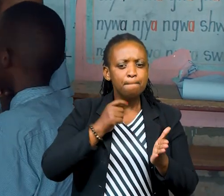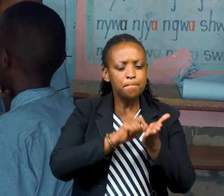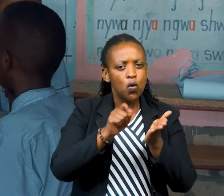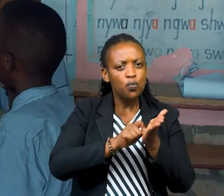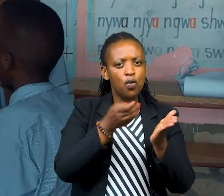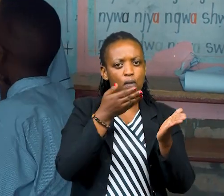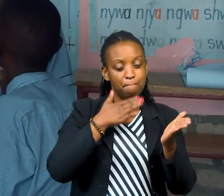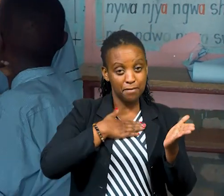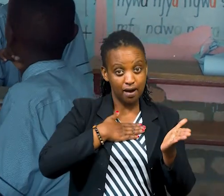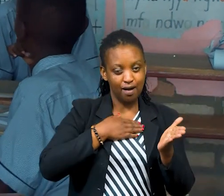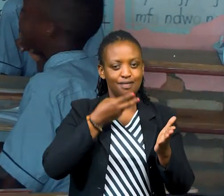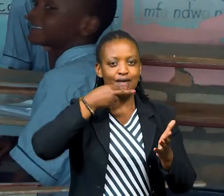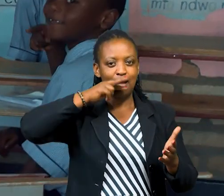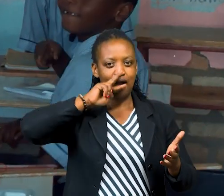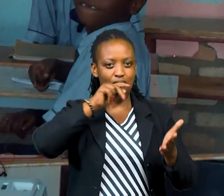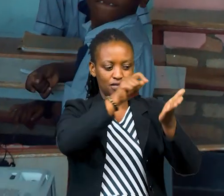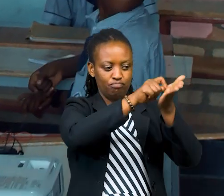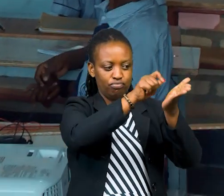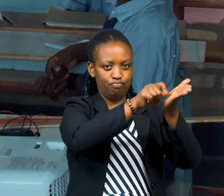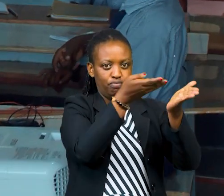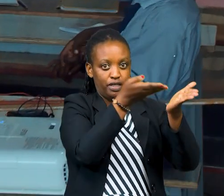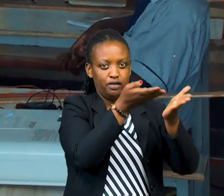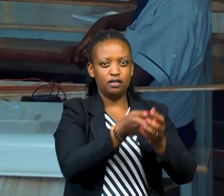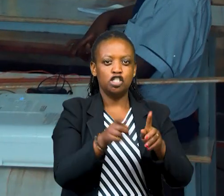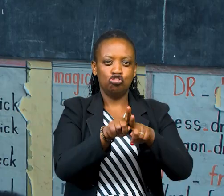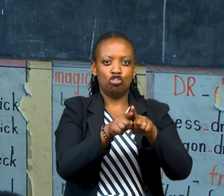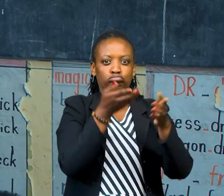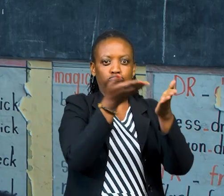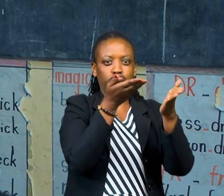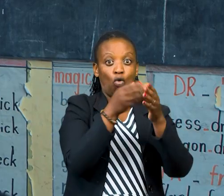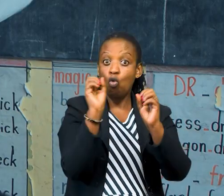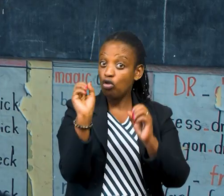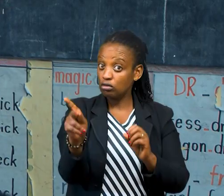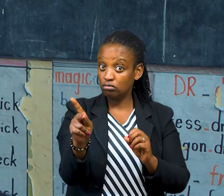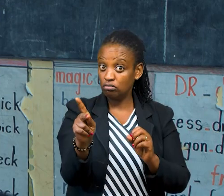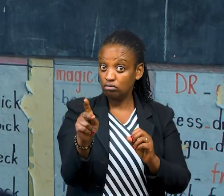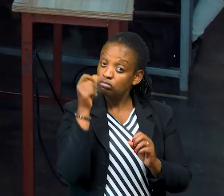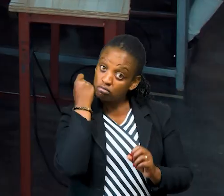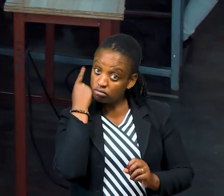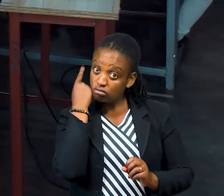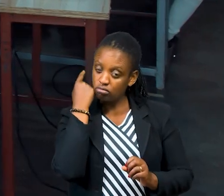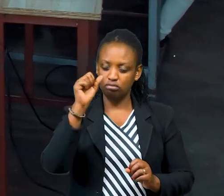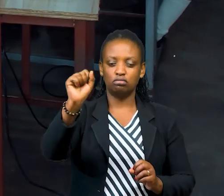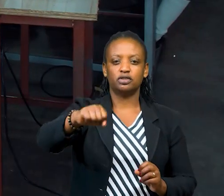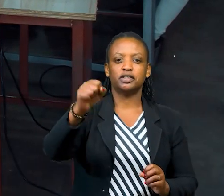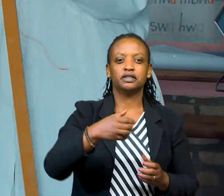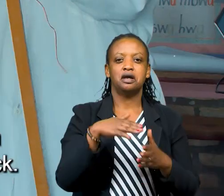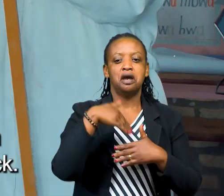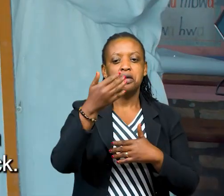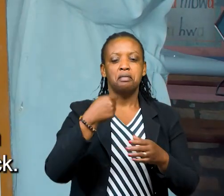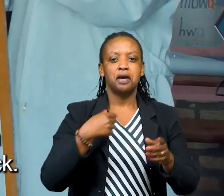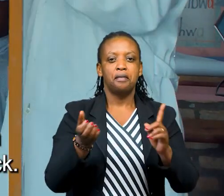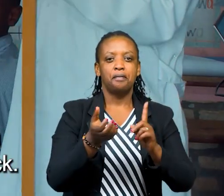means I have to write my answer here, like this. Okay? Isn't it?